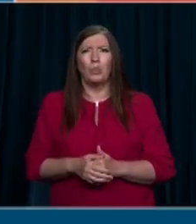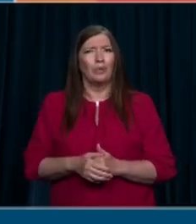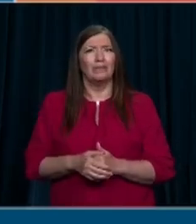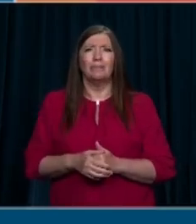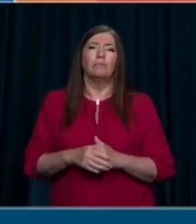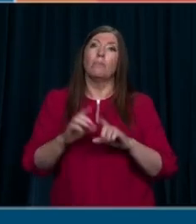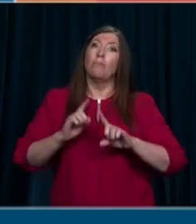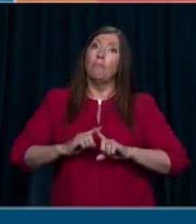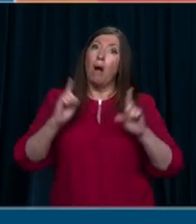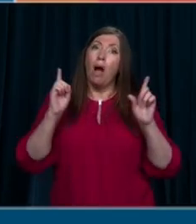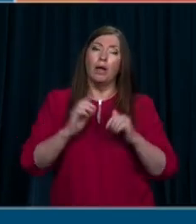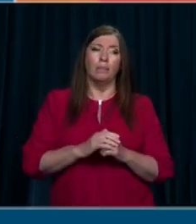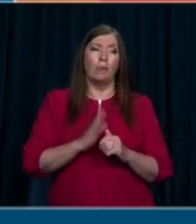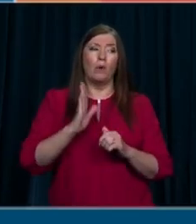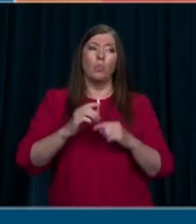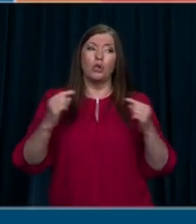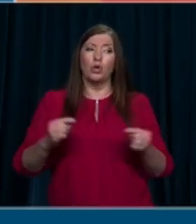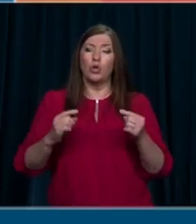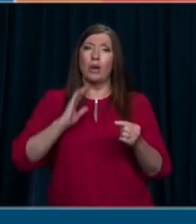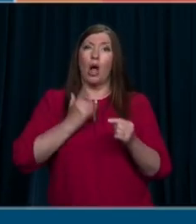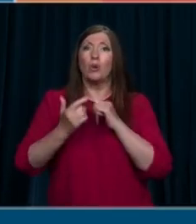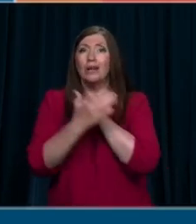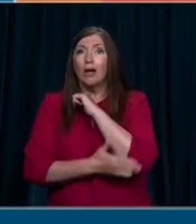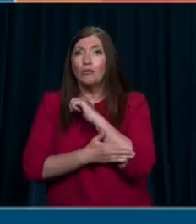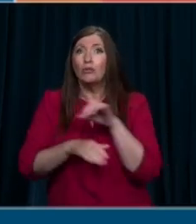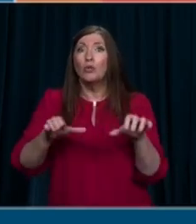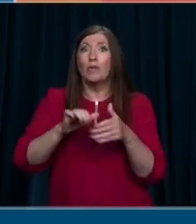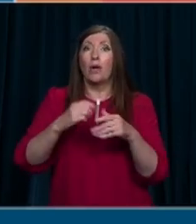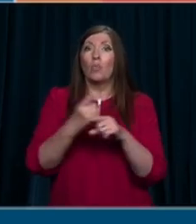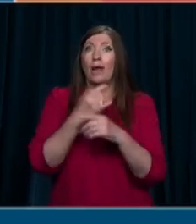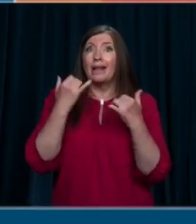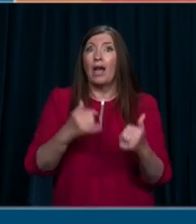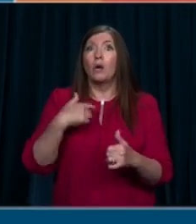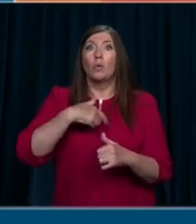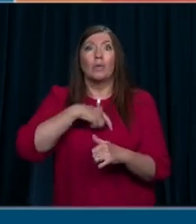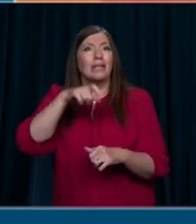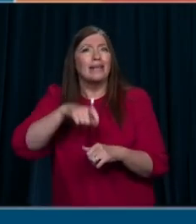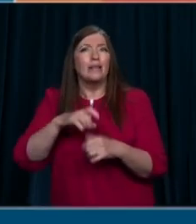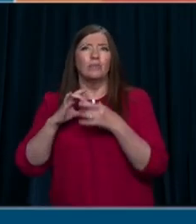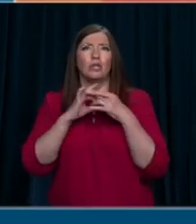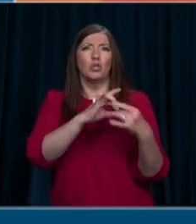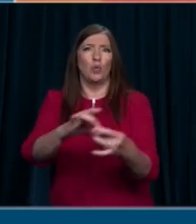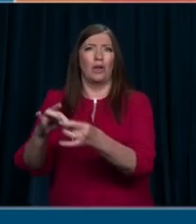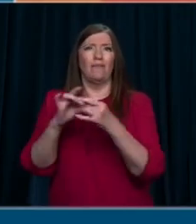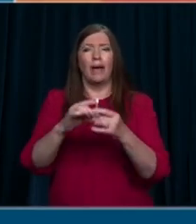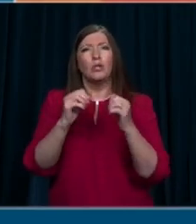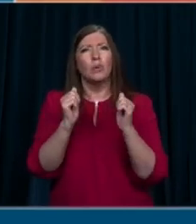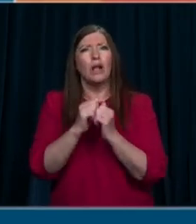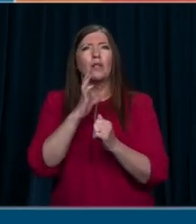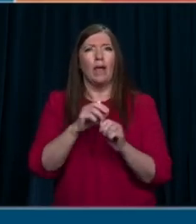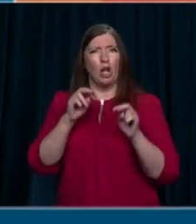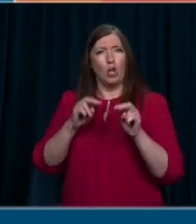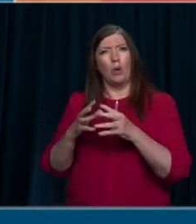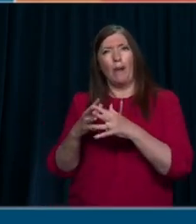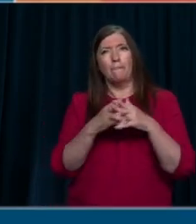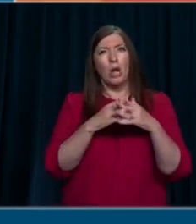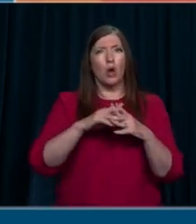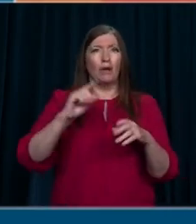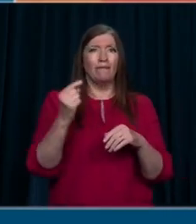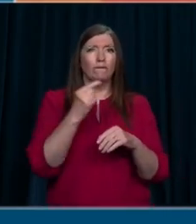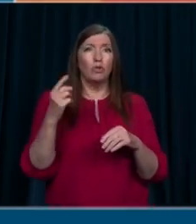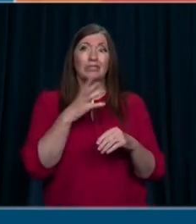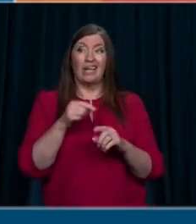However, it would hurt our country to do that at this point. We need to be unified together and look at America first